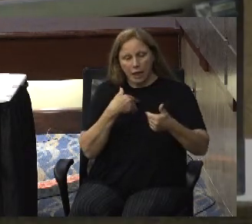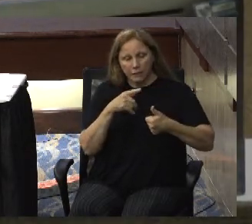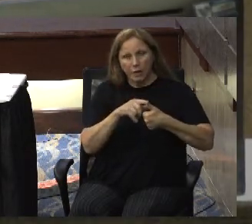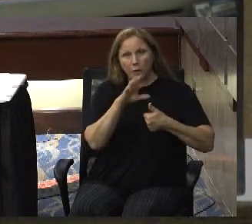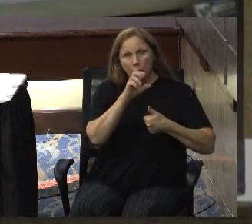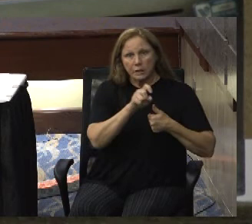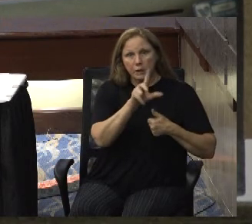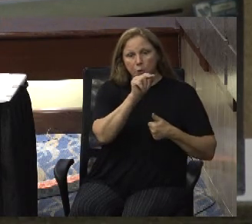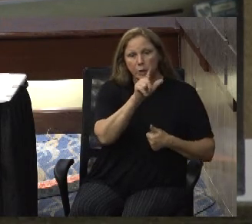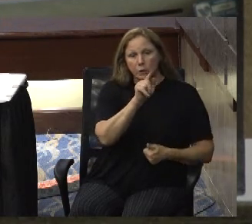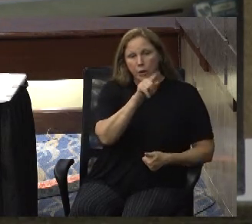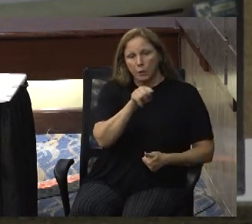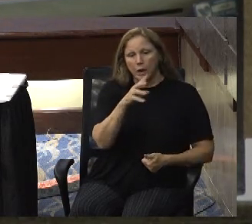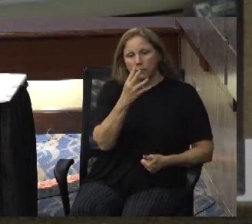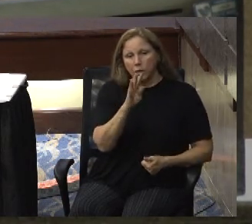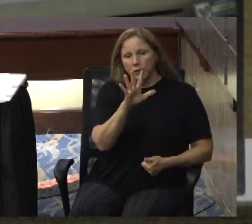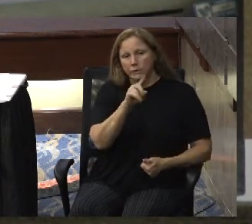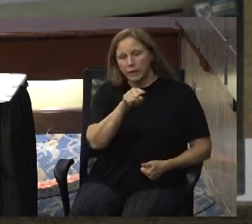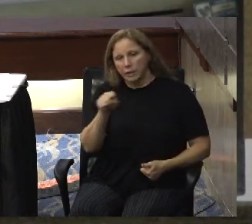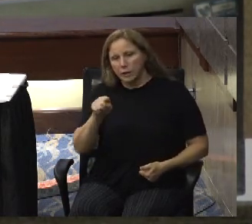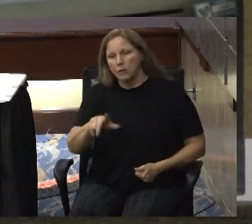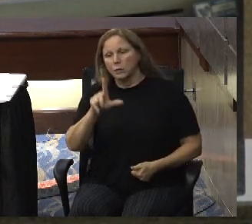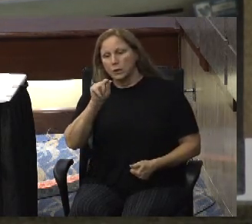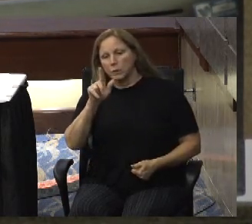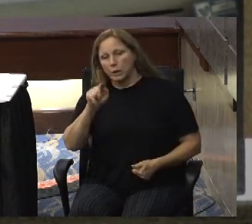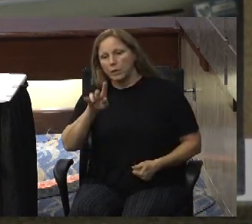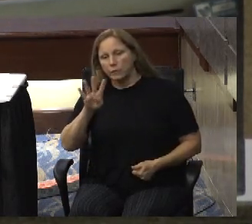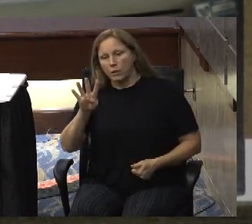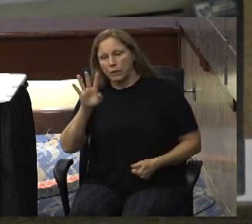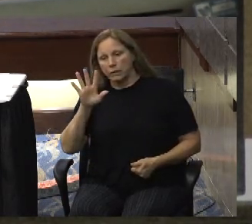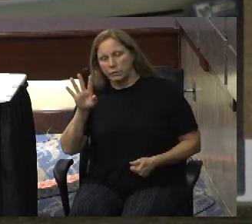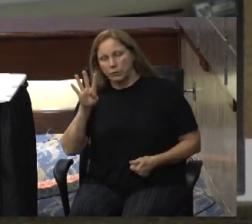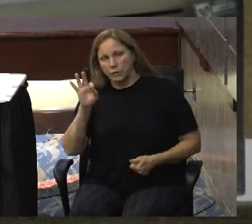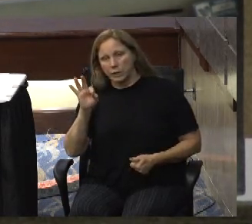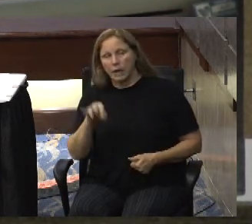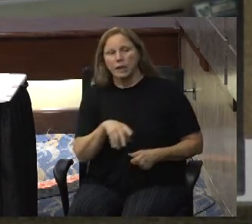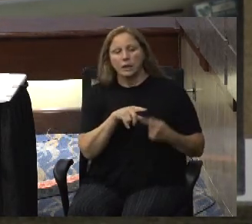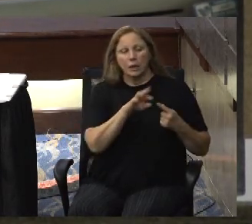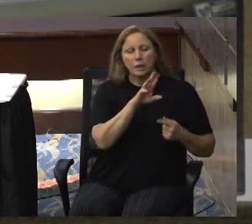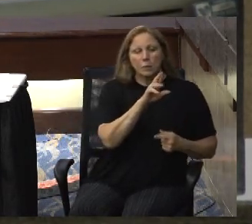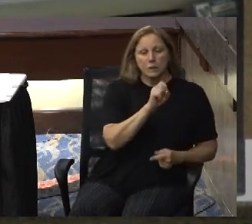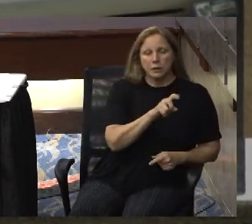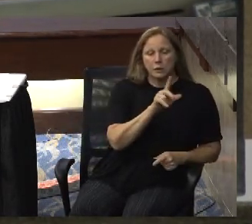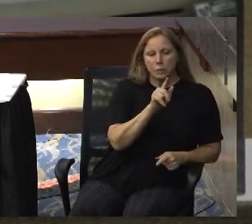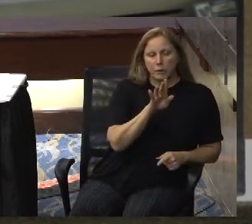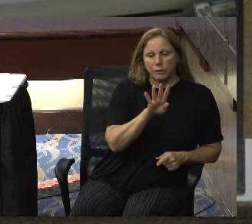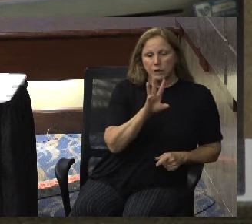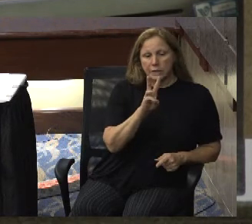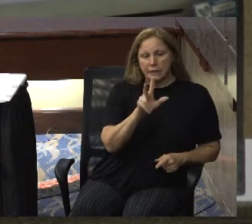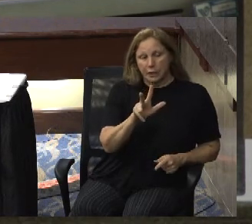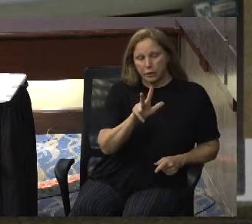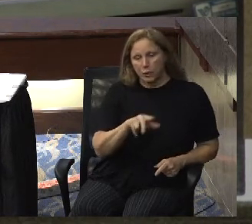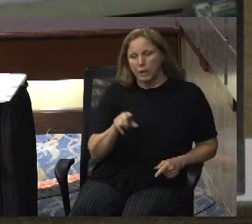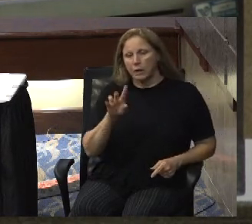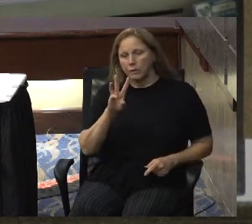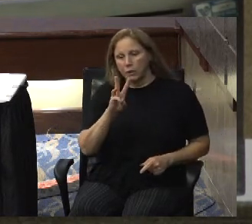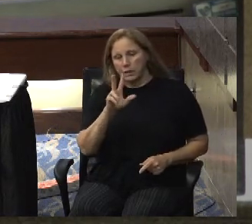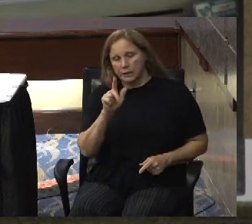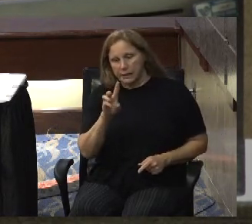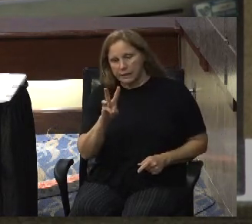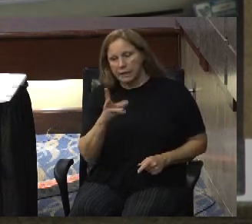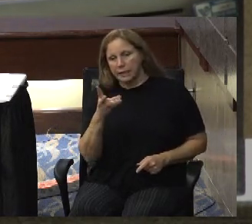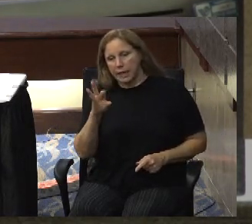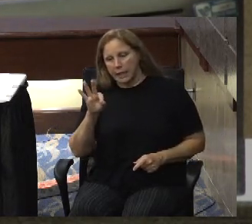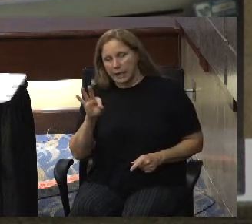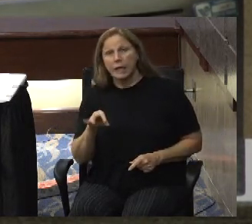resolutions 2021-455 through 2021-49, except resolutions 2021-463, 460, and 489.